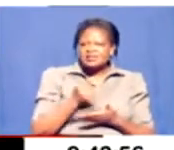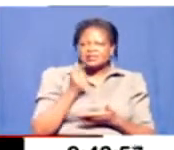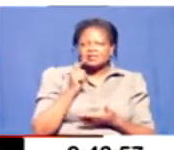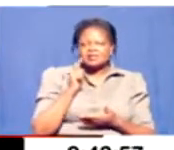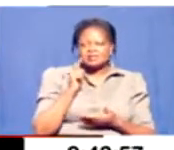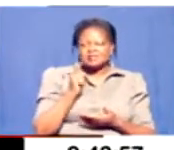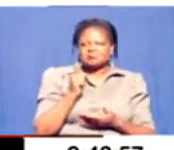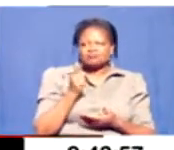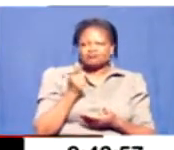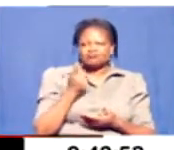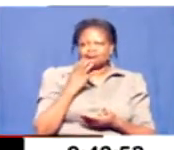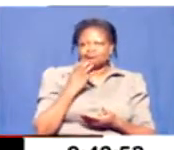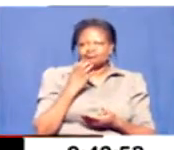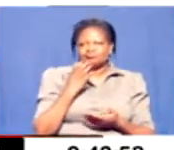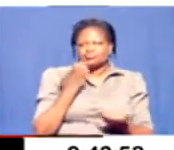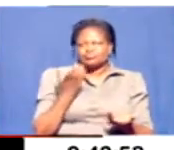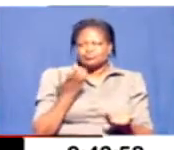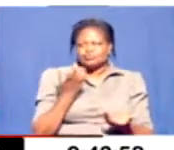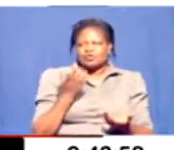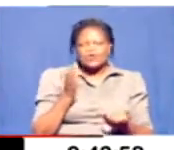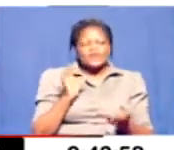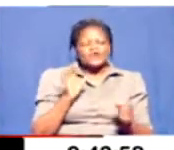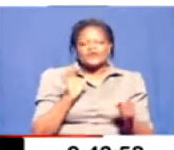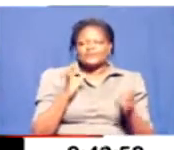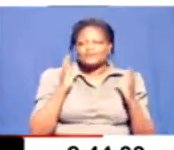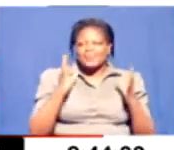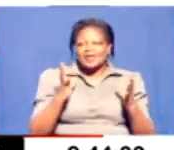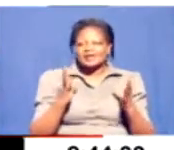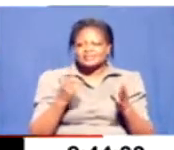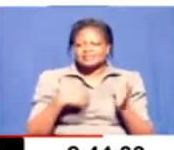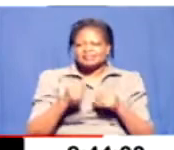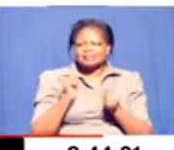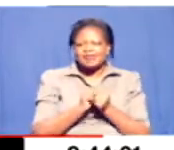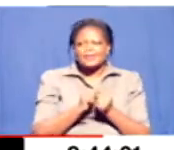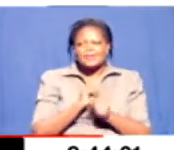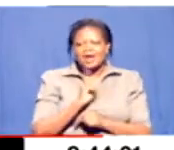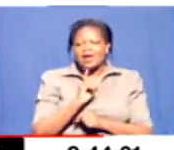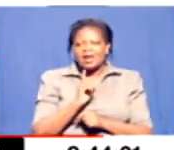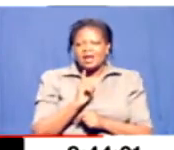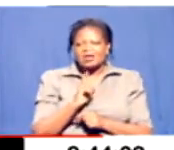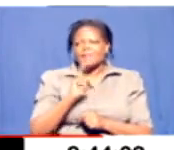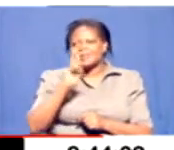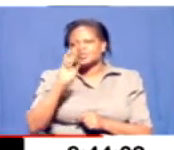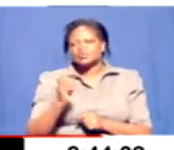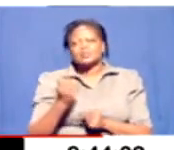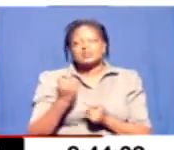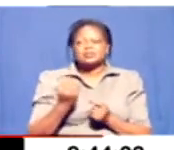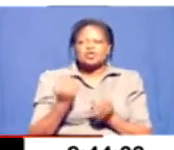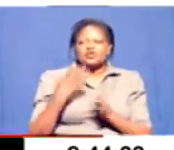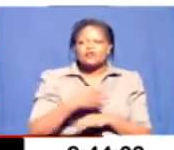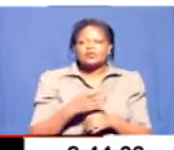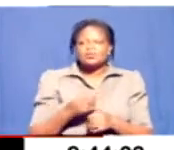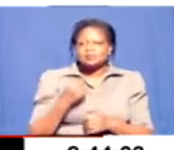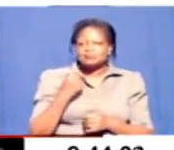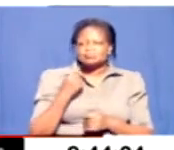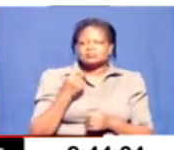tomato like this, which is filling the most of my hand, cannot sell for just 10 shillings. This will surely go for 20 and above. Look at this.